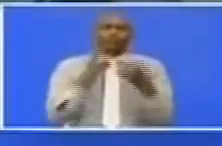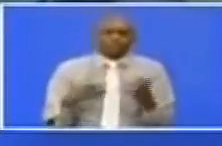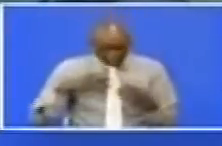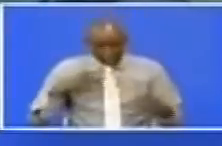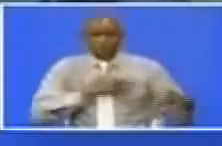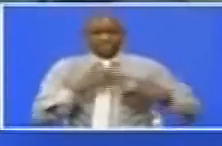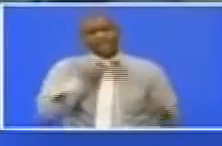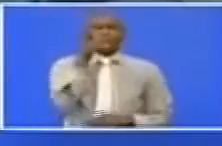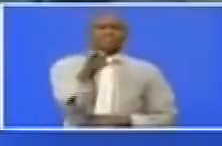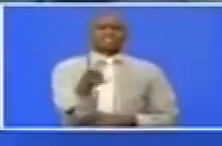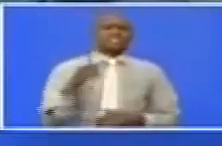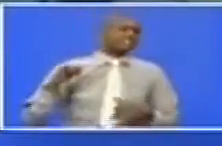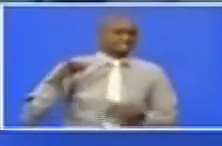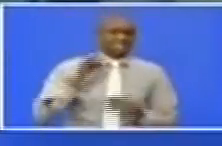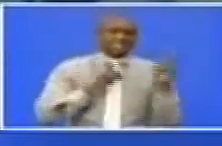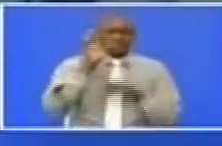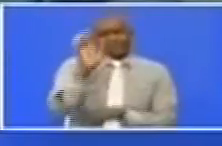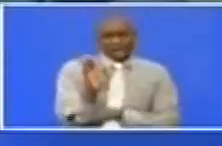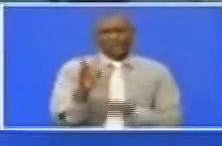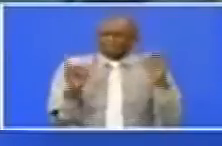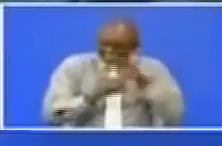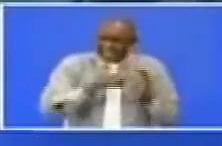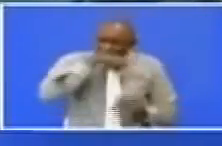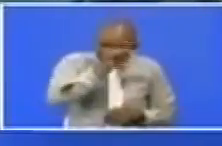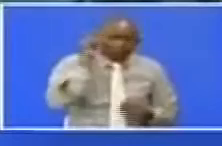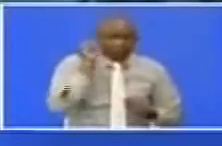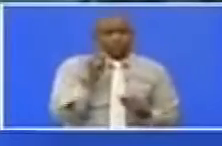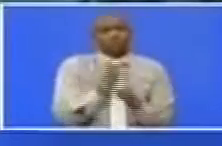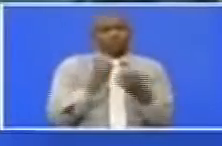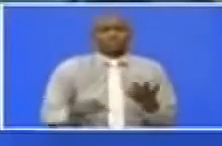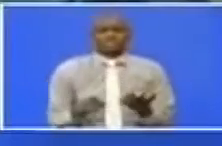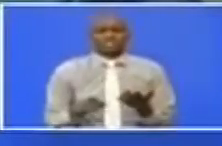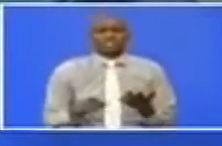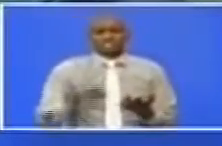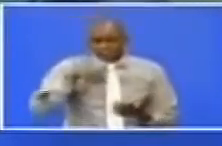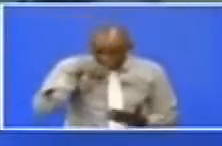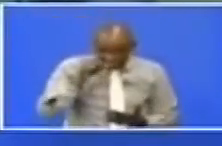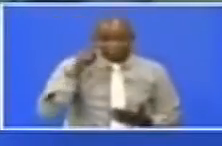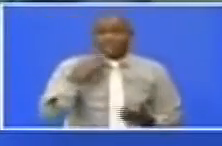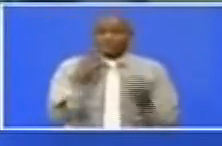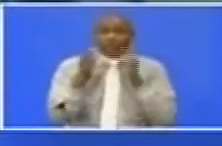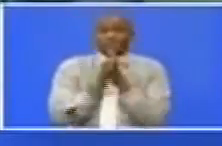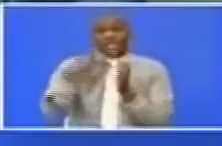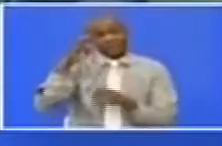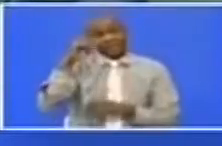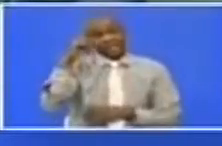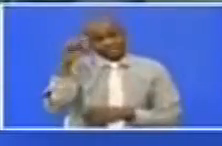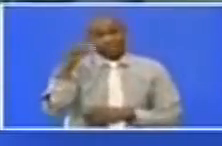was concerned about their travel. So the ministry then was forced to remit to FKF another